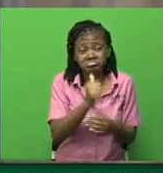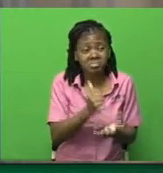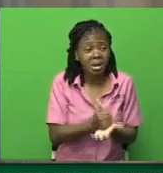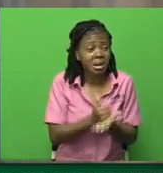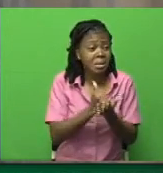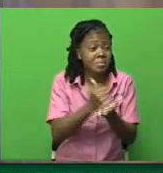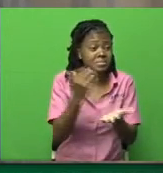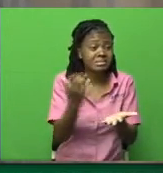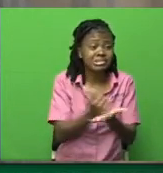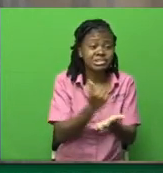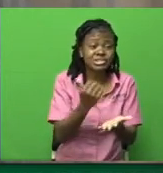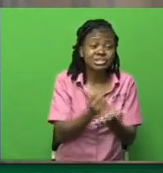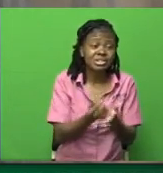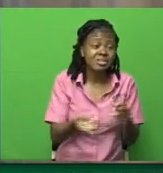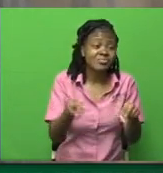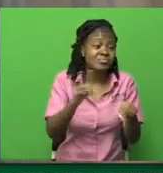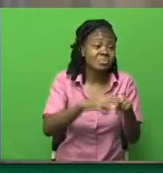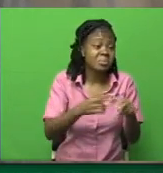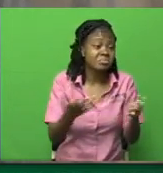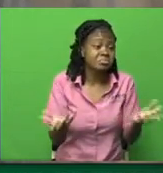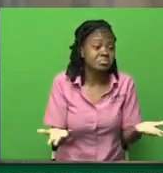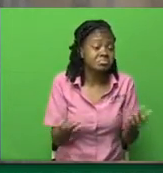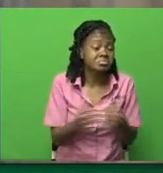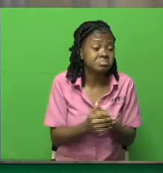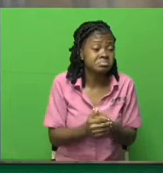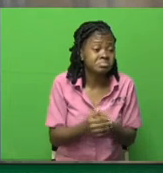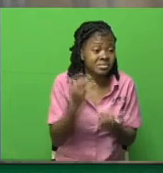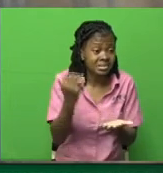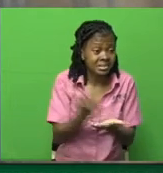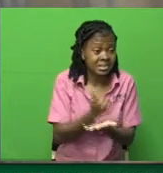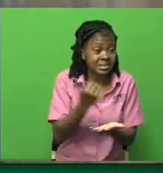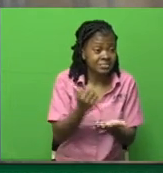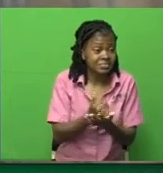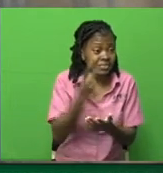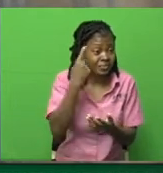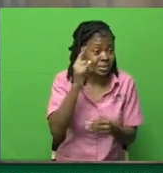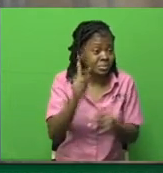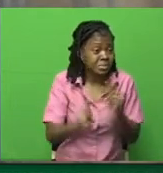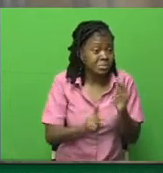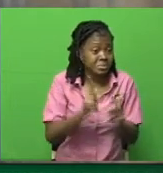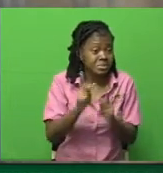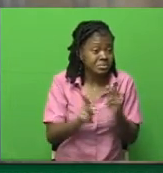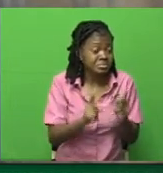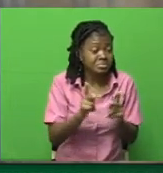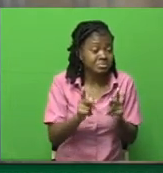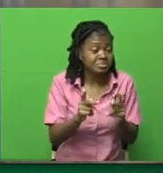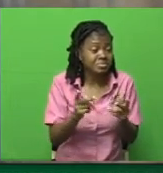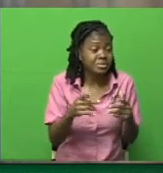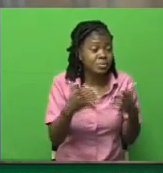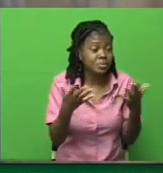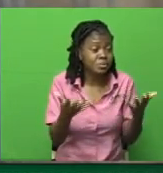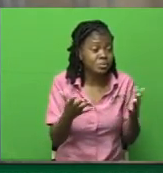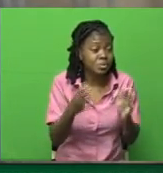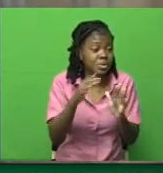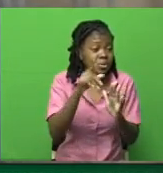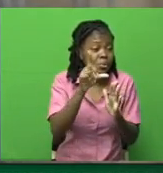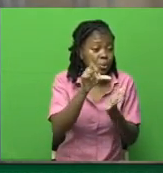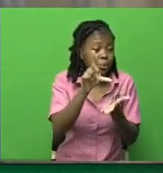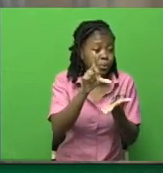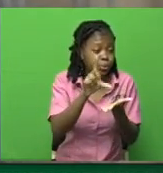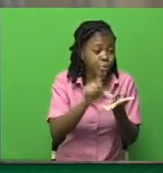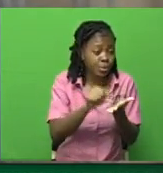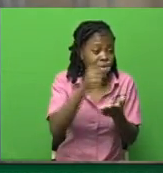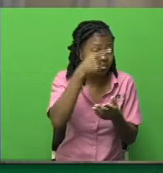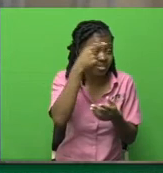so the net effect is what salaries of employed persons wages have been devalued because your purchasing power